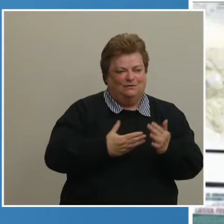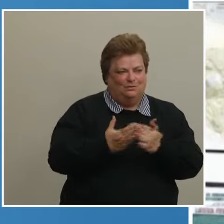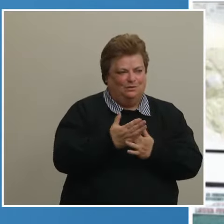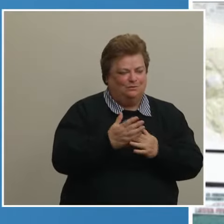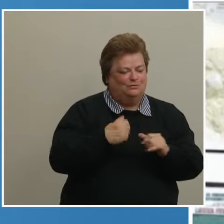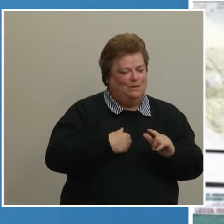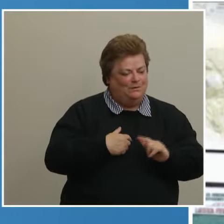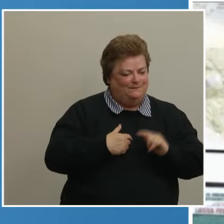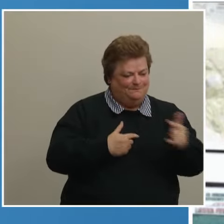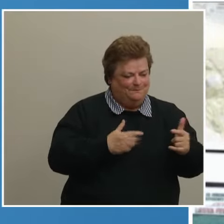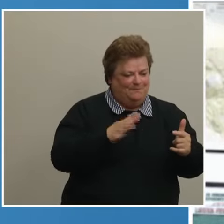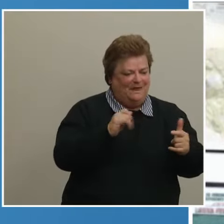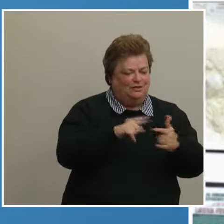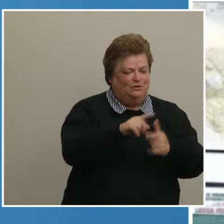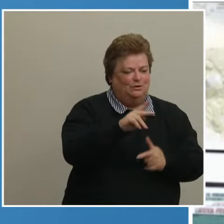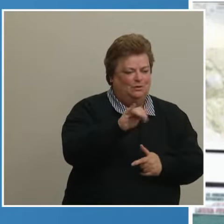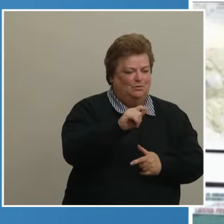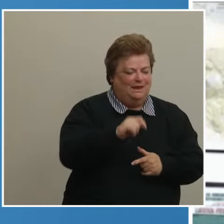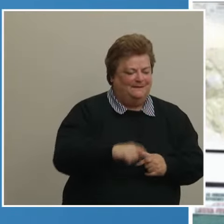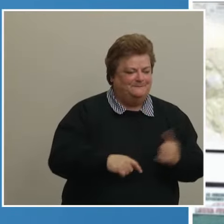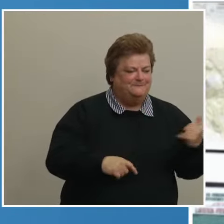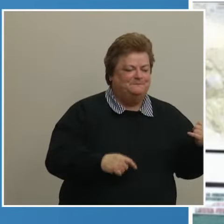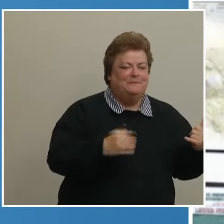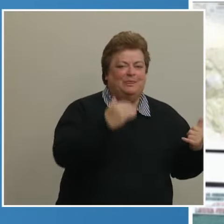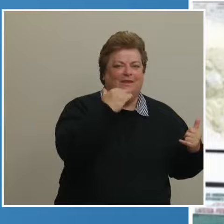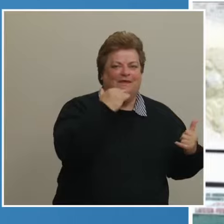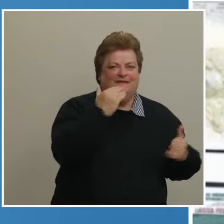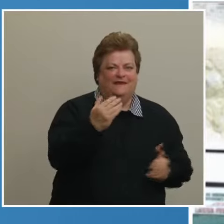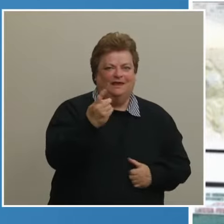back to you, Pat. Thanks. Thank you